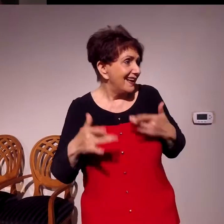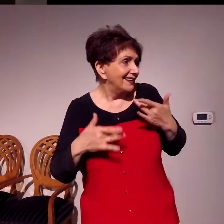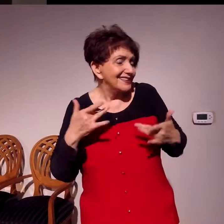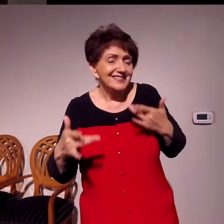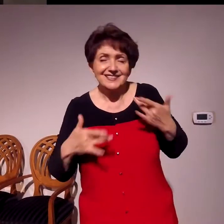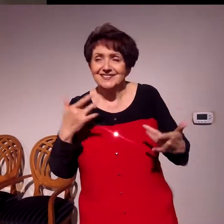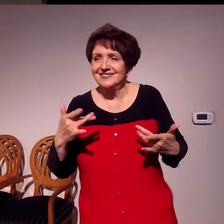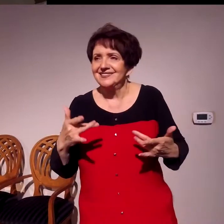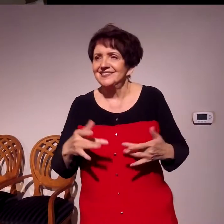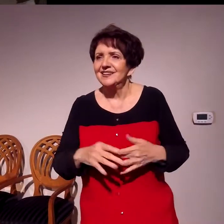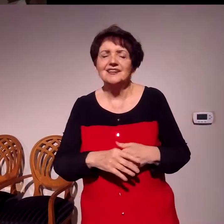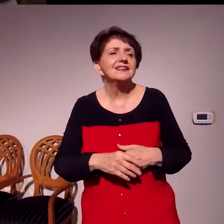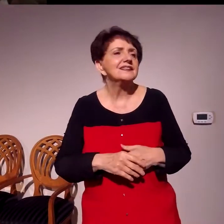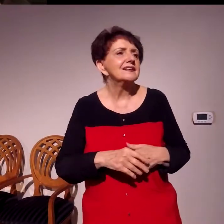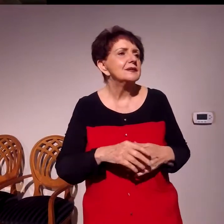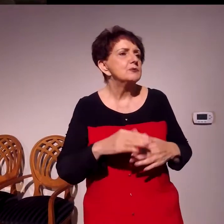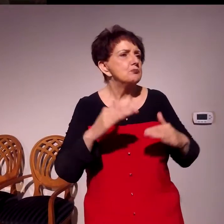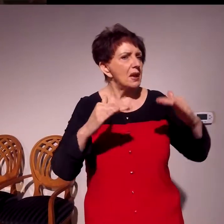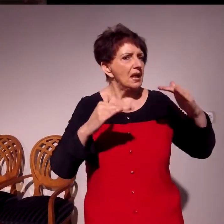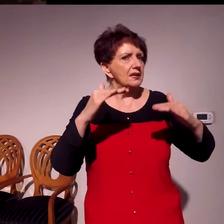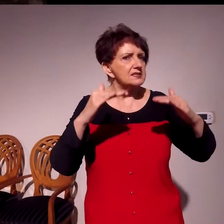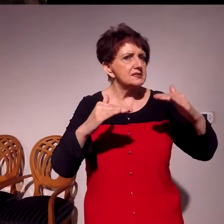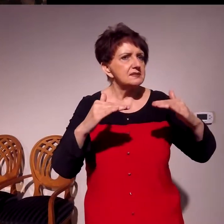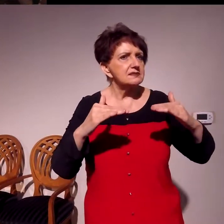vitality, balance,